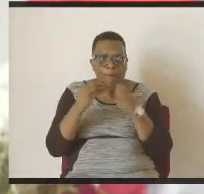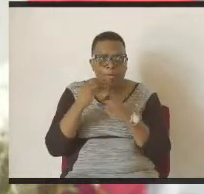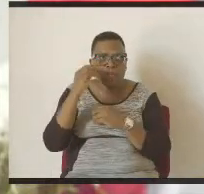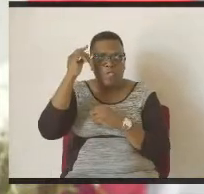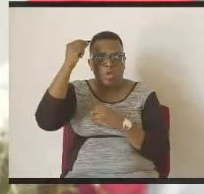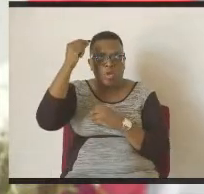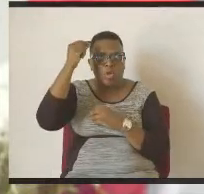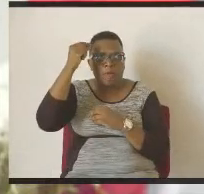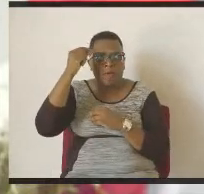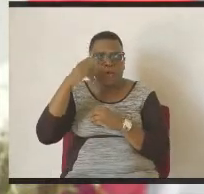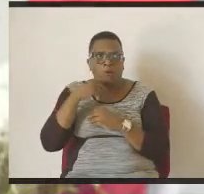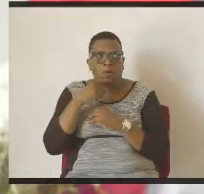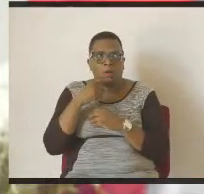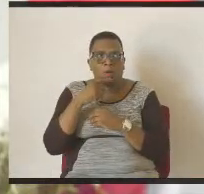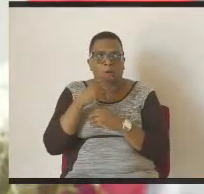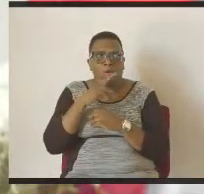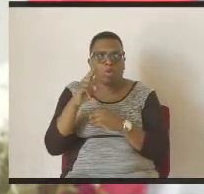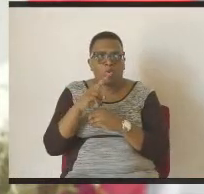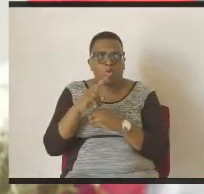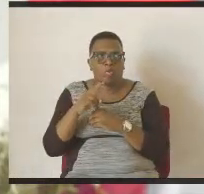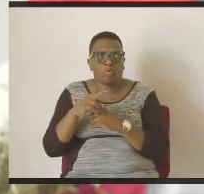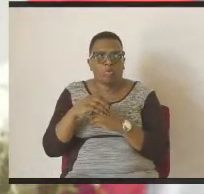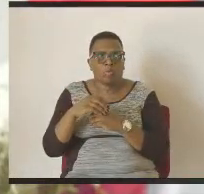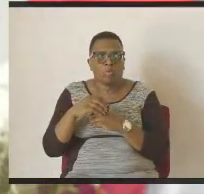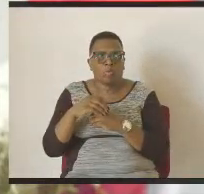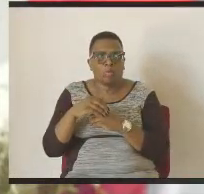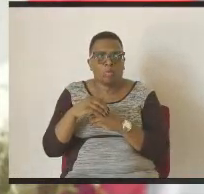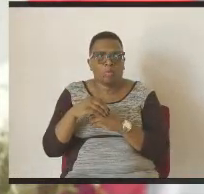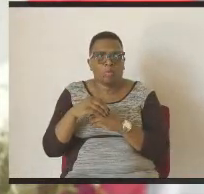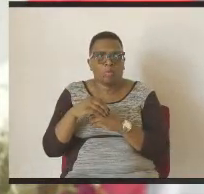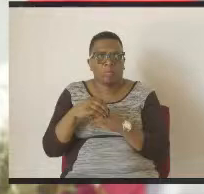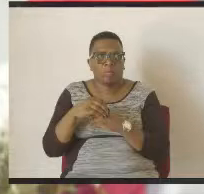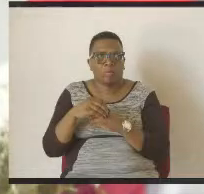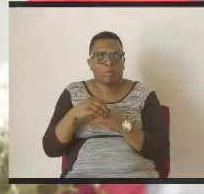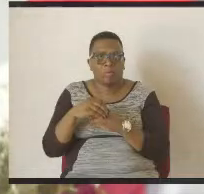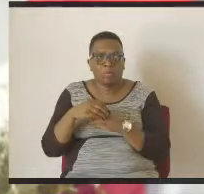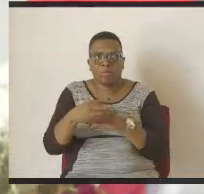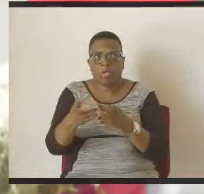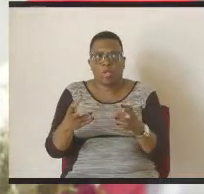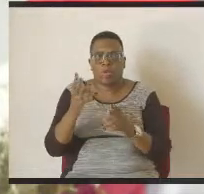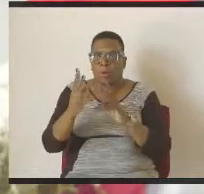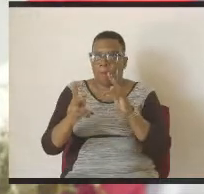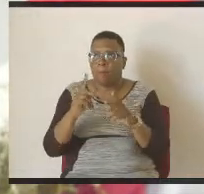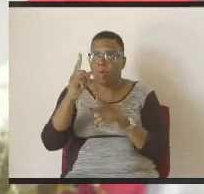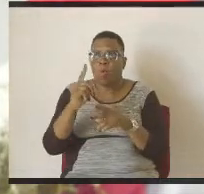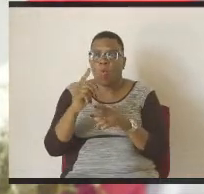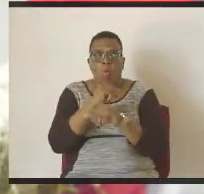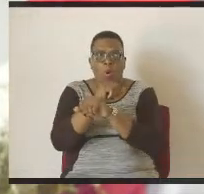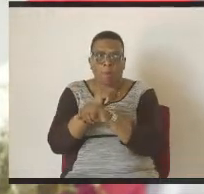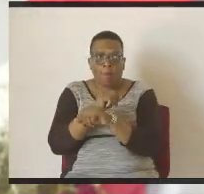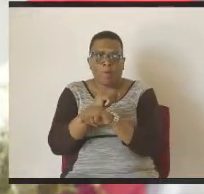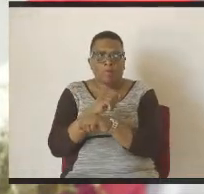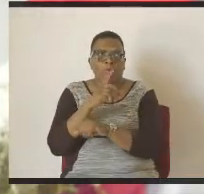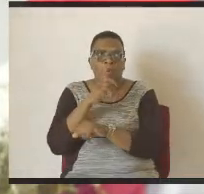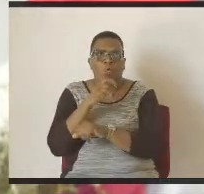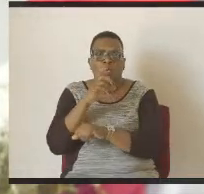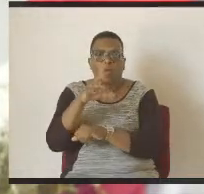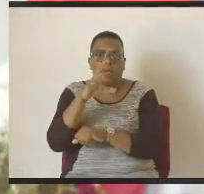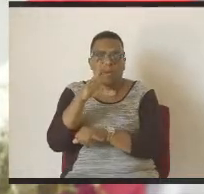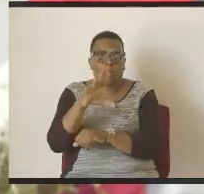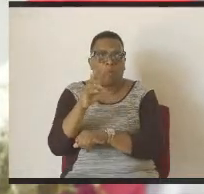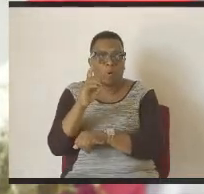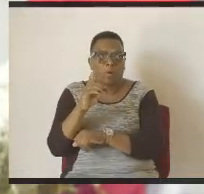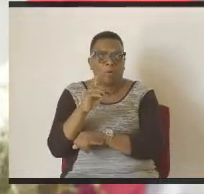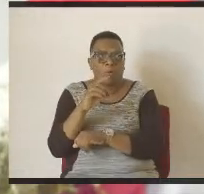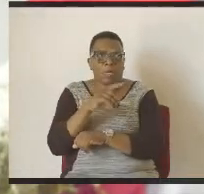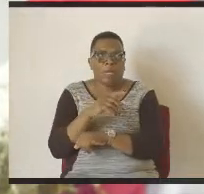was accustomed to release into the multitude one prisoner whom they wished. And at that time, they had a notorious